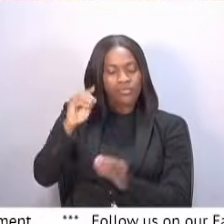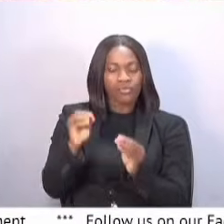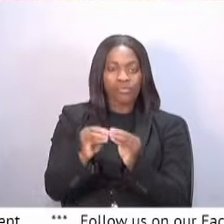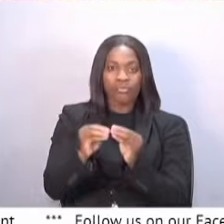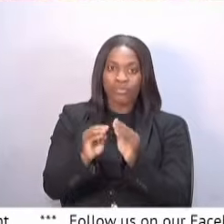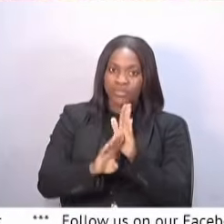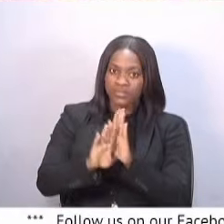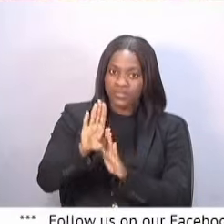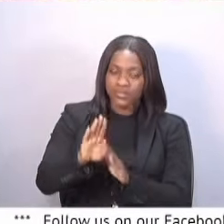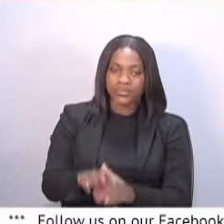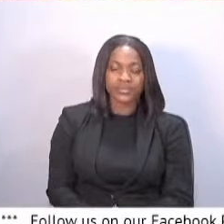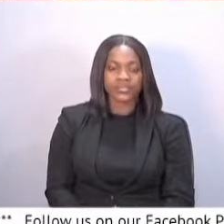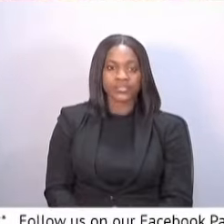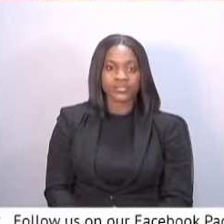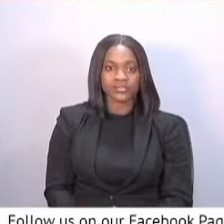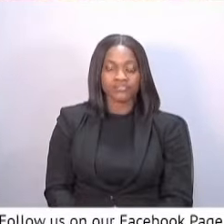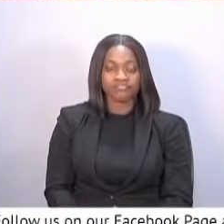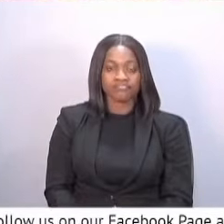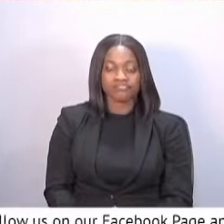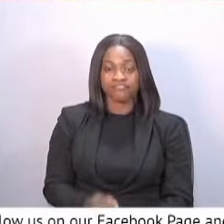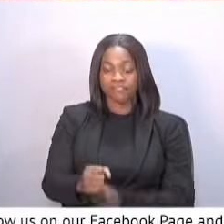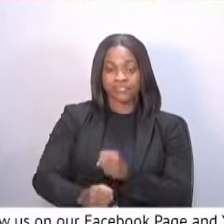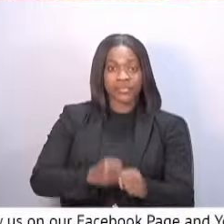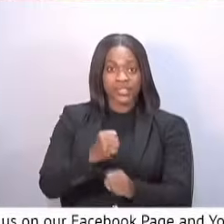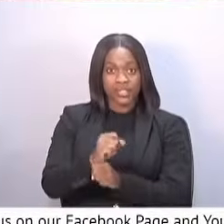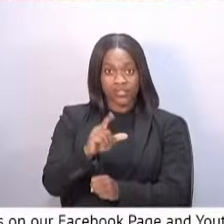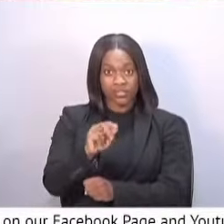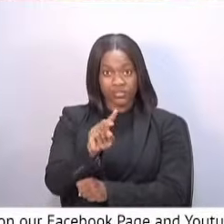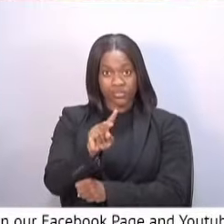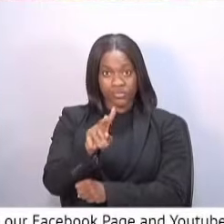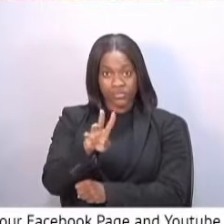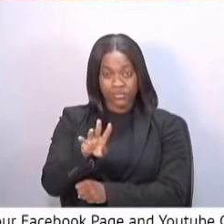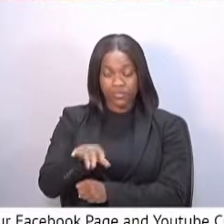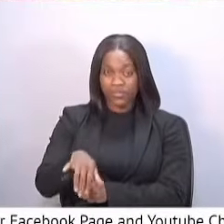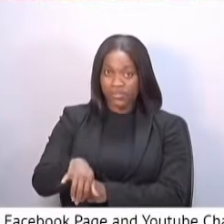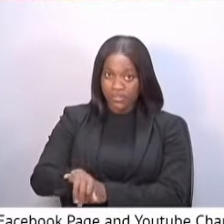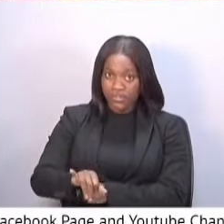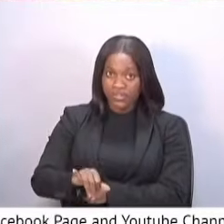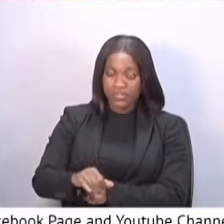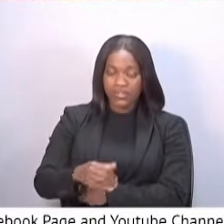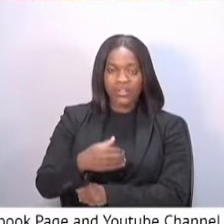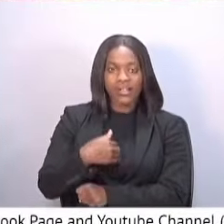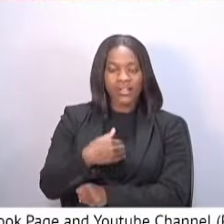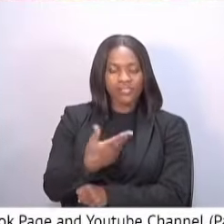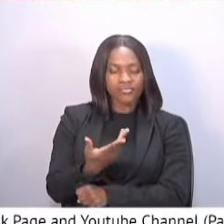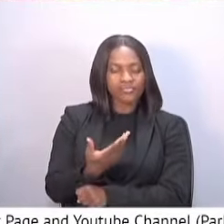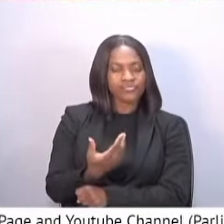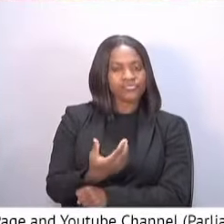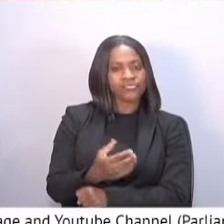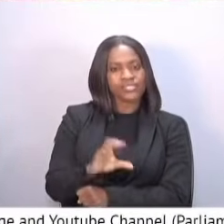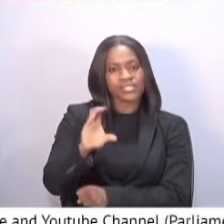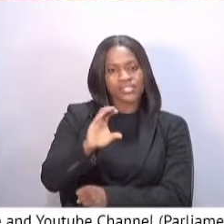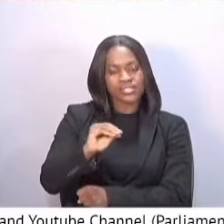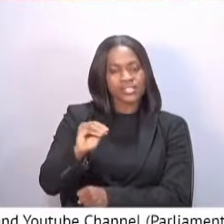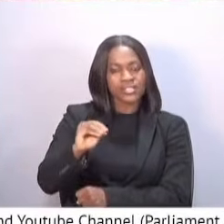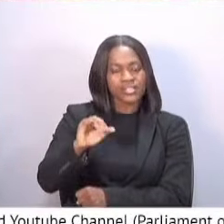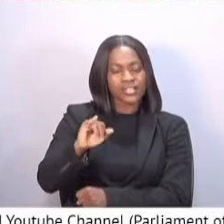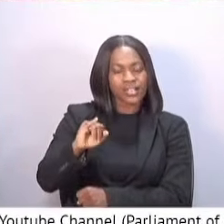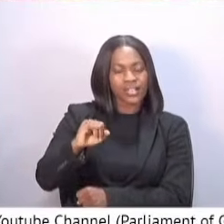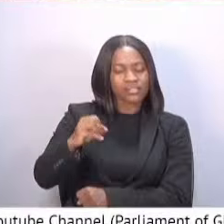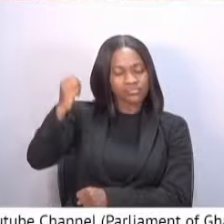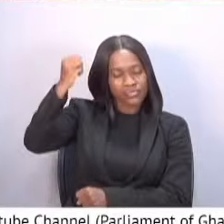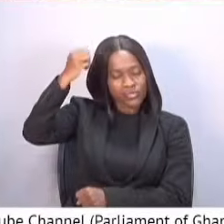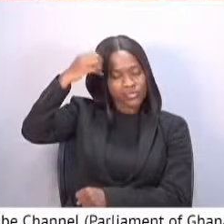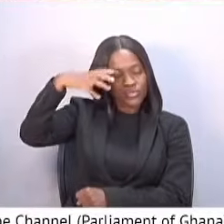development. In 2024 still, we will have the C&I solar photovoltaic